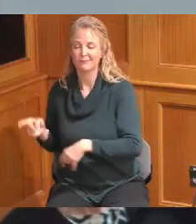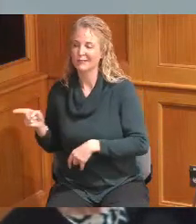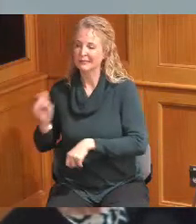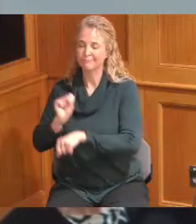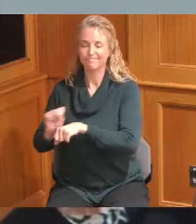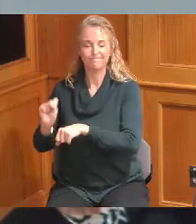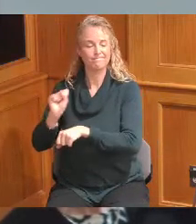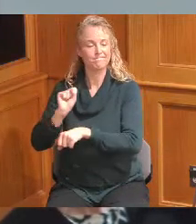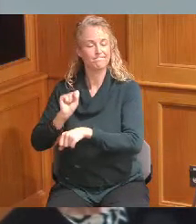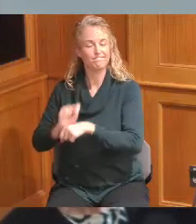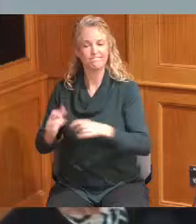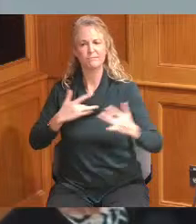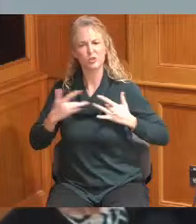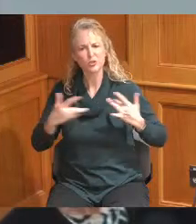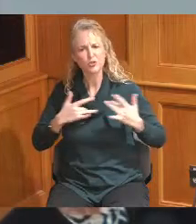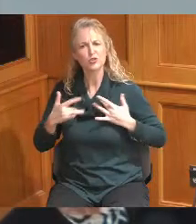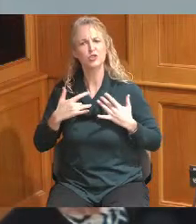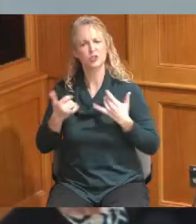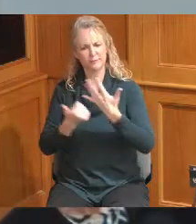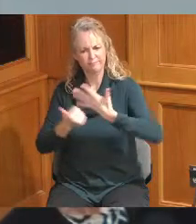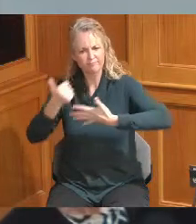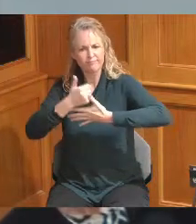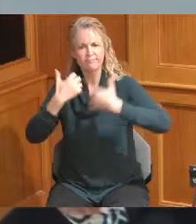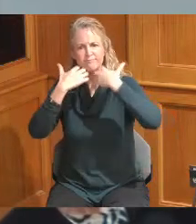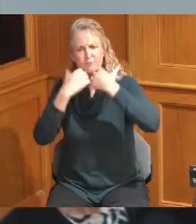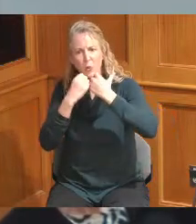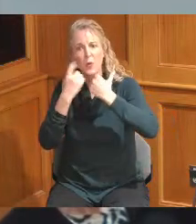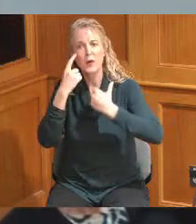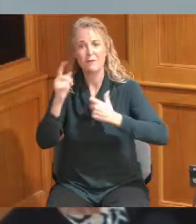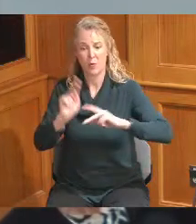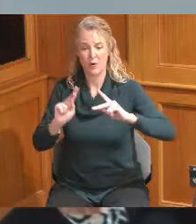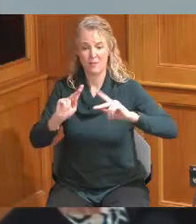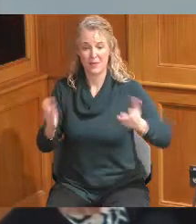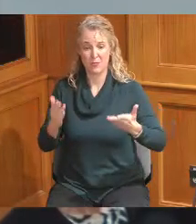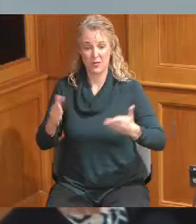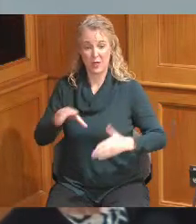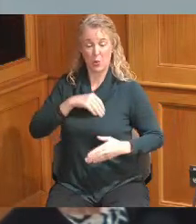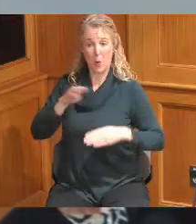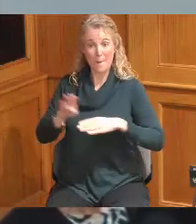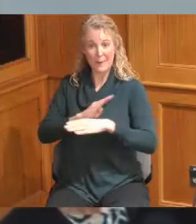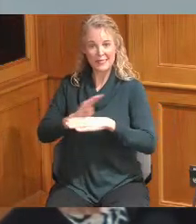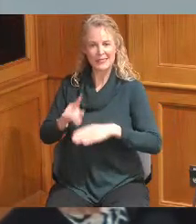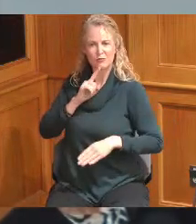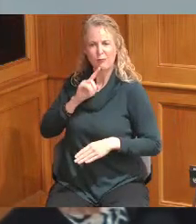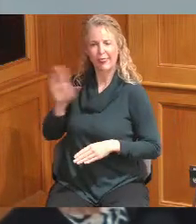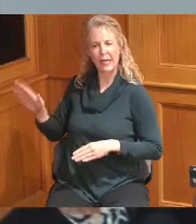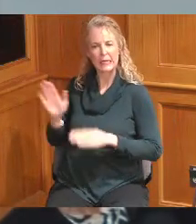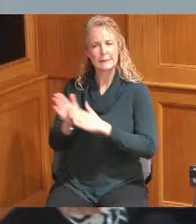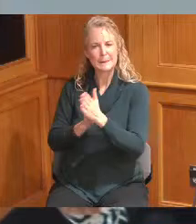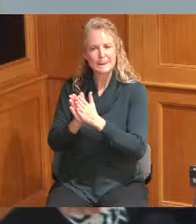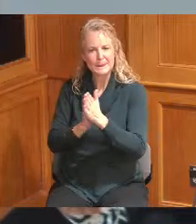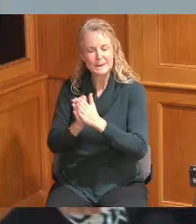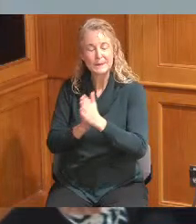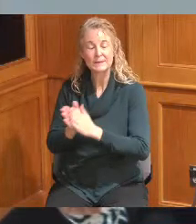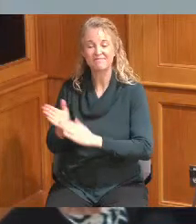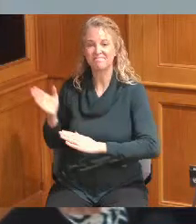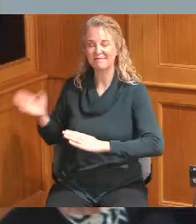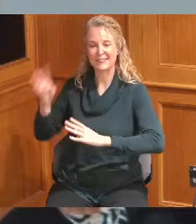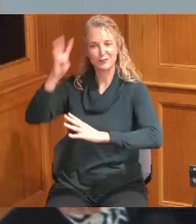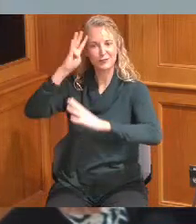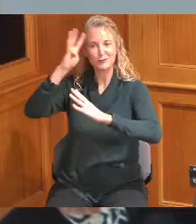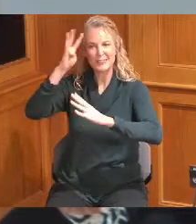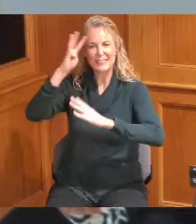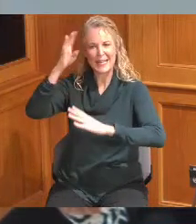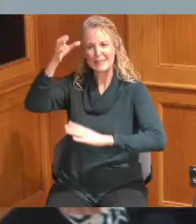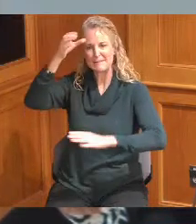dedication, concern, and care for the local business community propelled him forward in his career, and his creative expertise has led